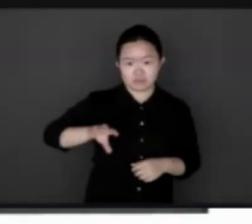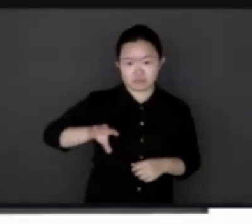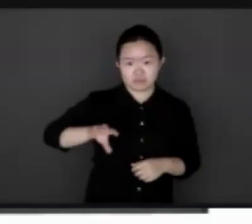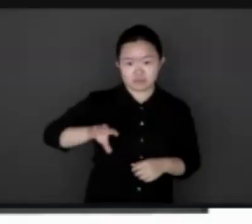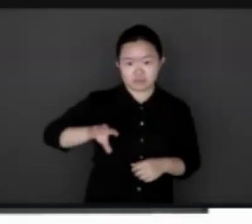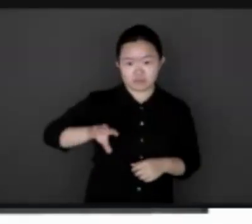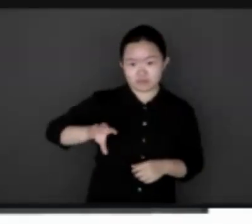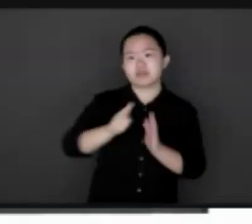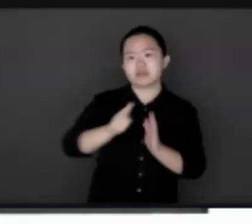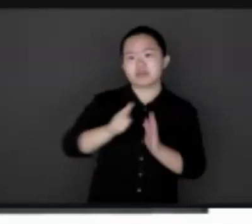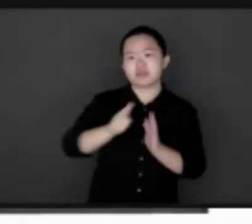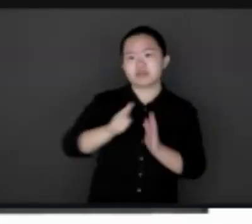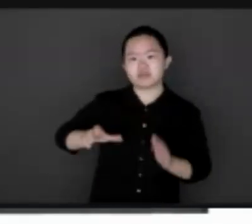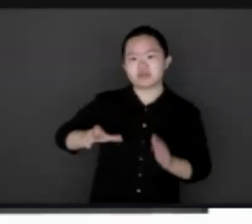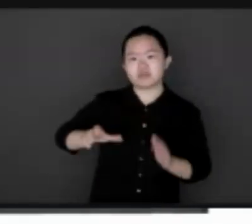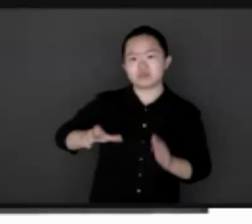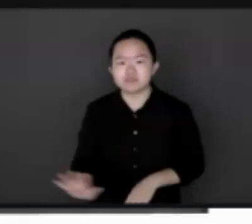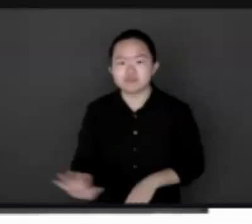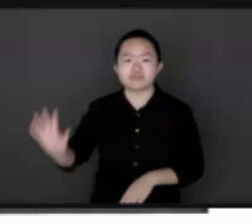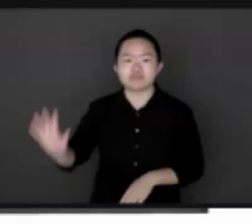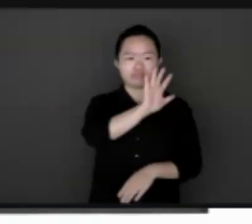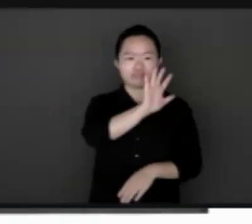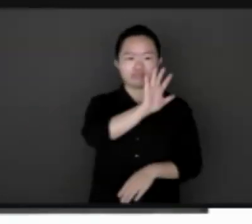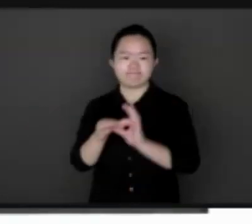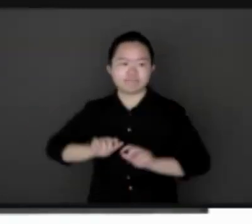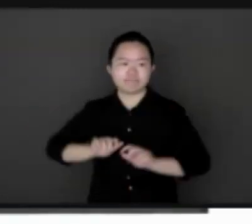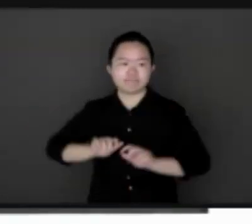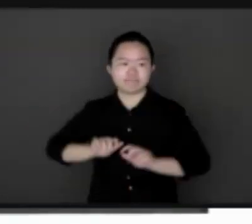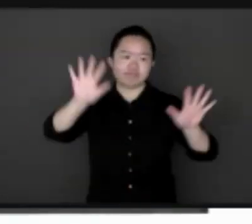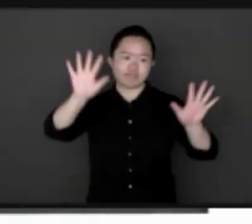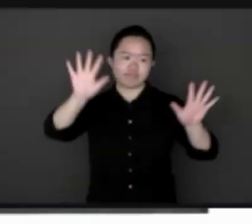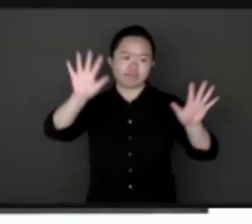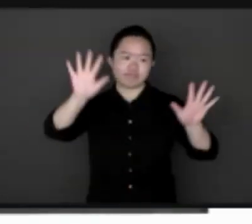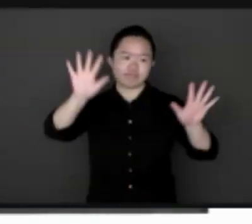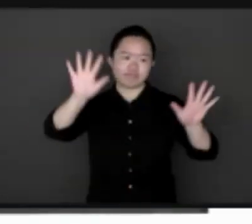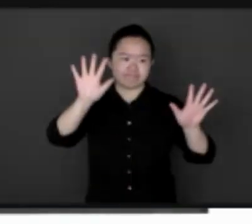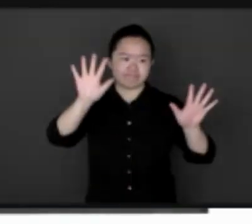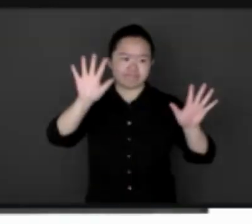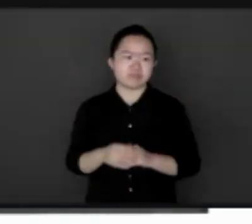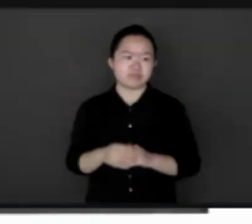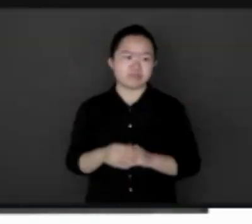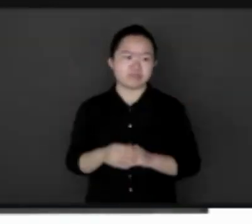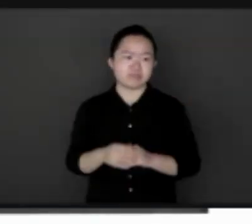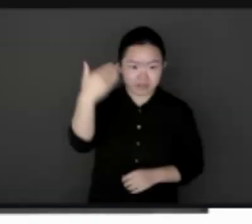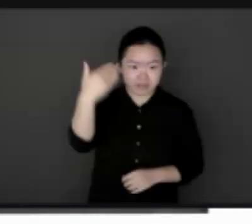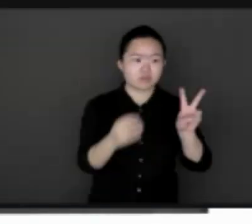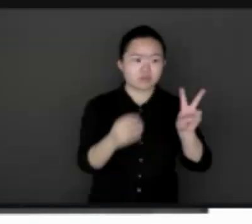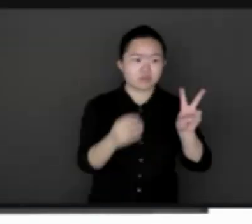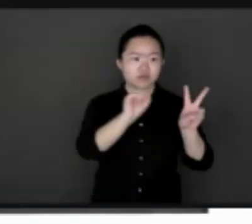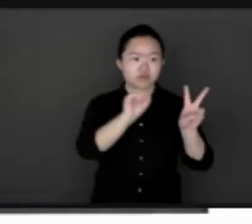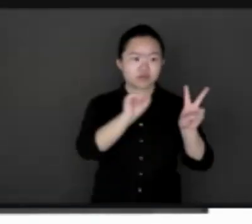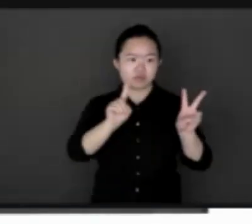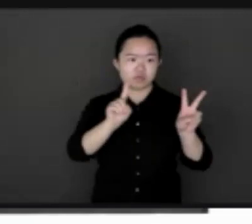enforcement. And then in 2018, it was applied in all member states. So that means that it really,